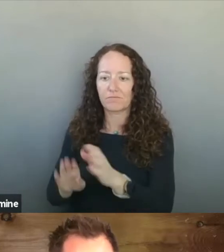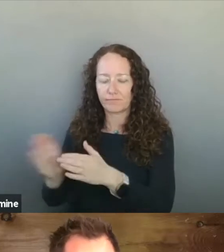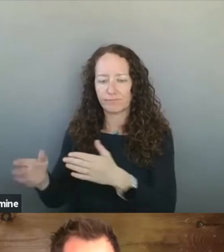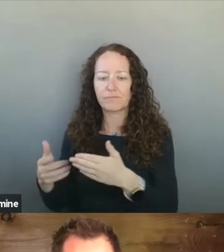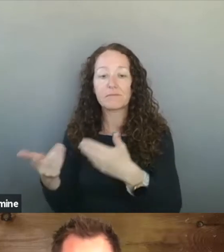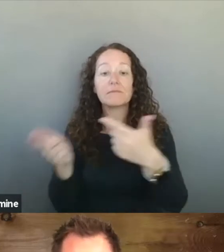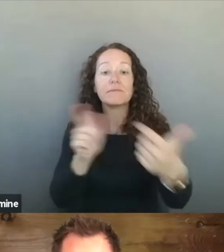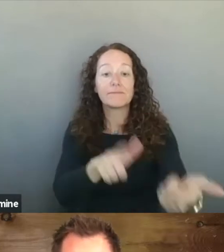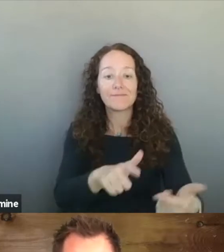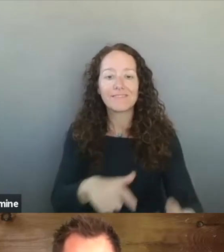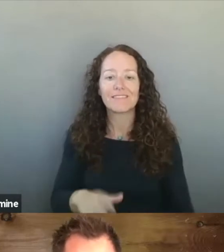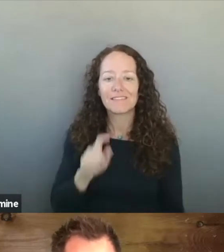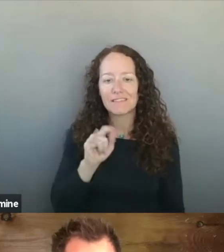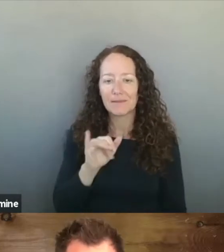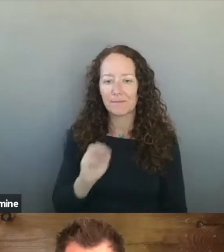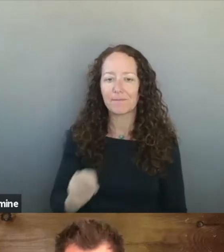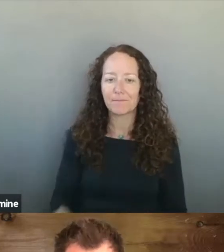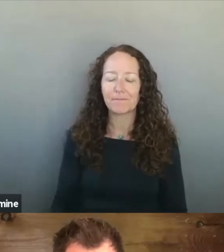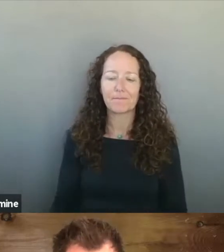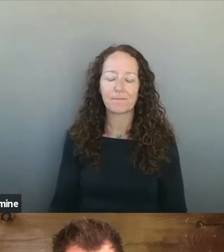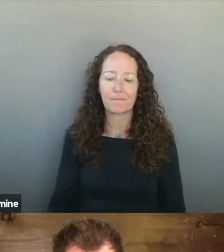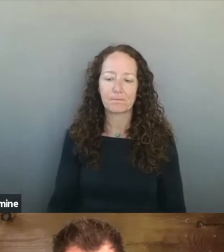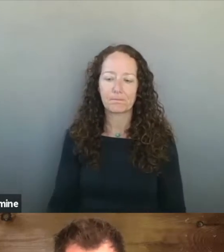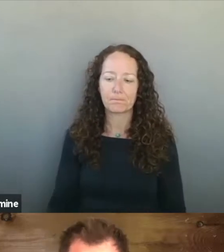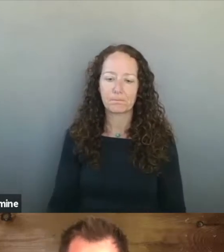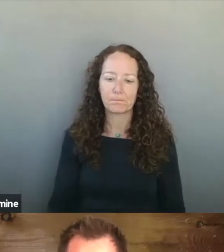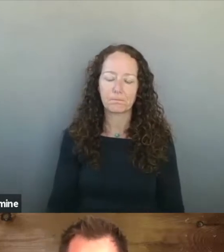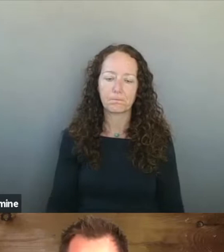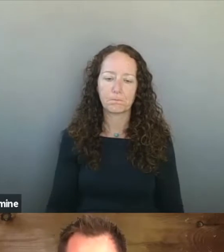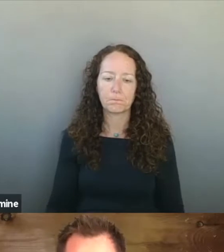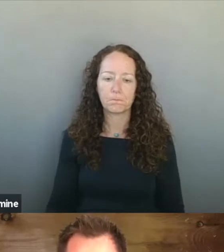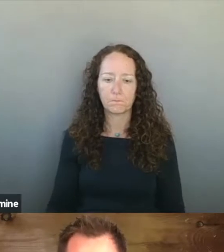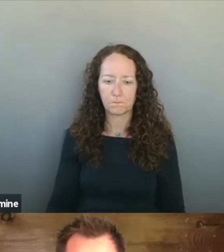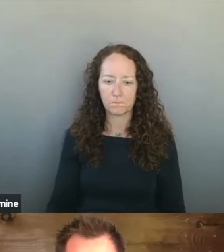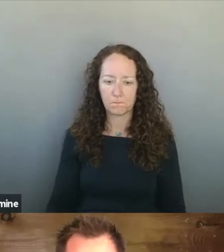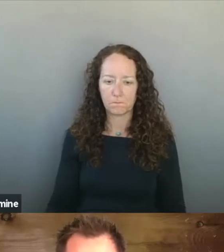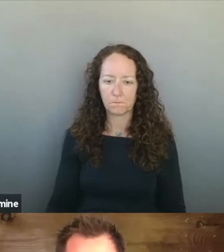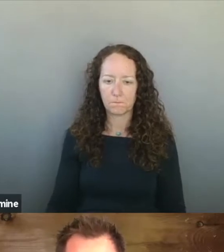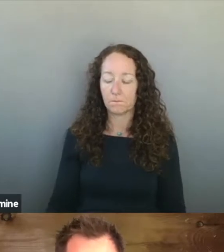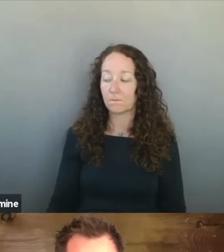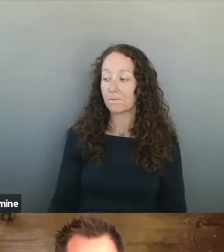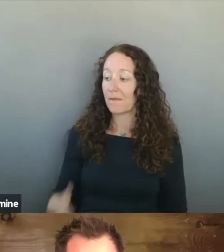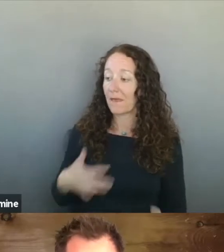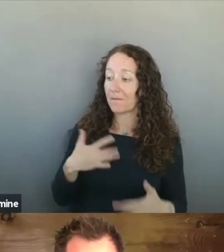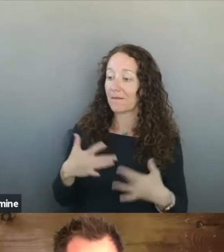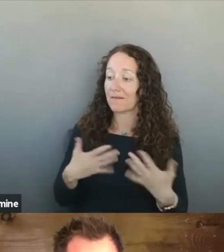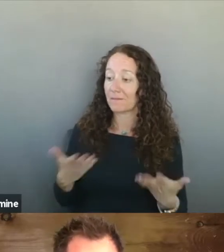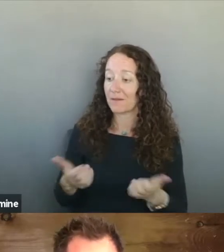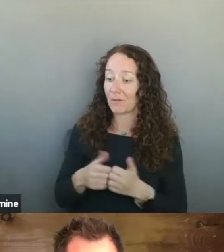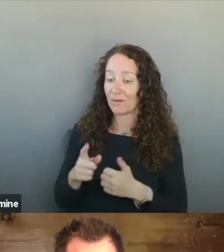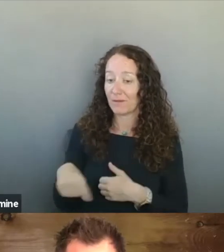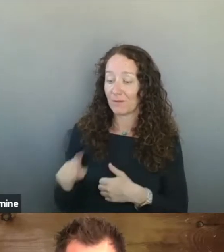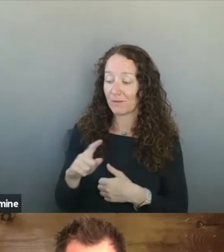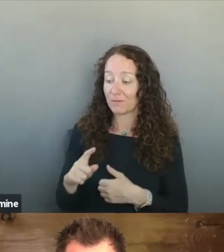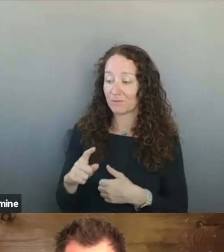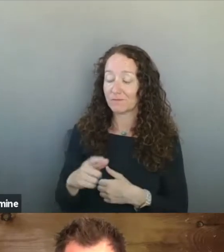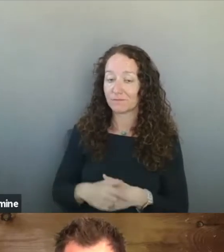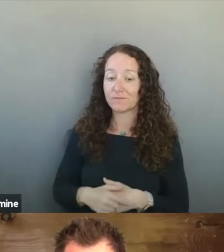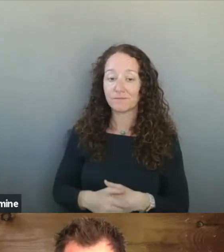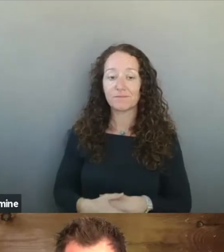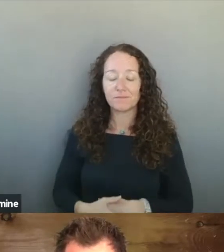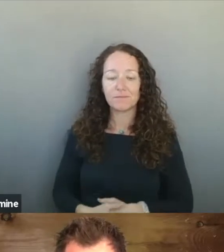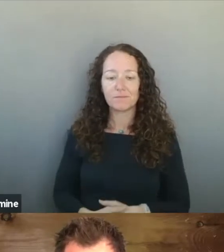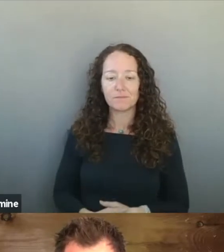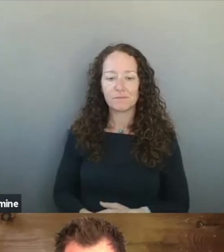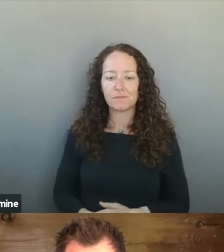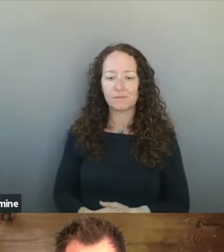Awesome. Okay, what about you, Tim? Yeah, so excited to be here with both of you and the group.